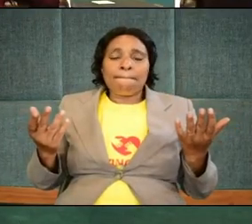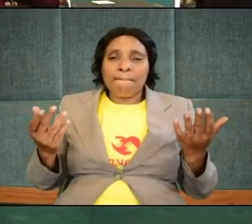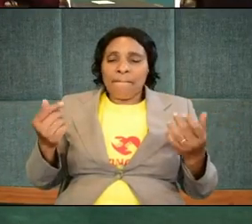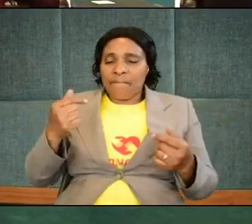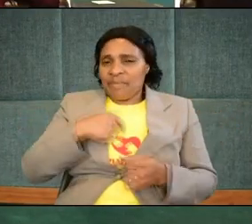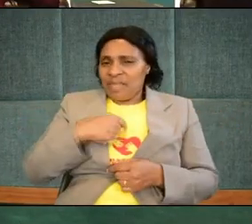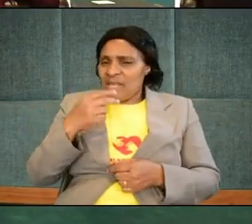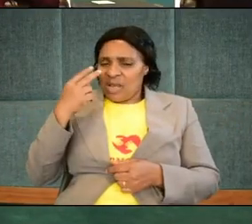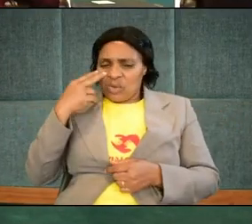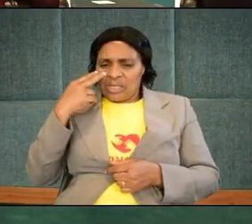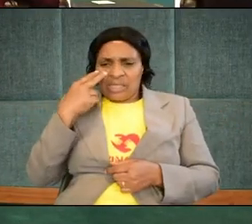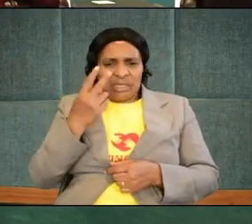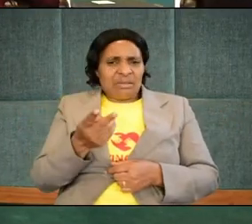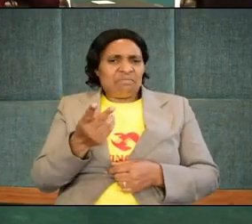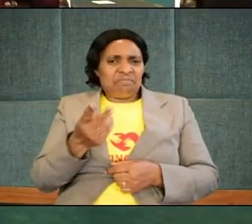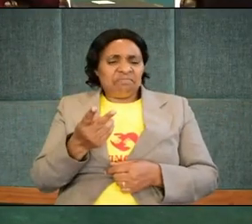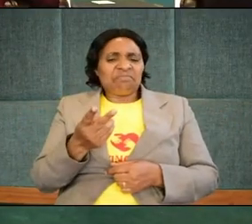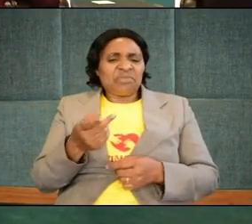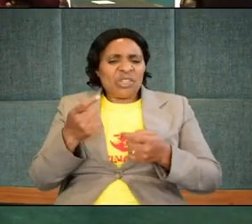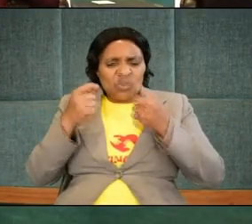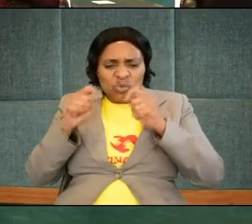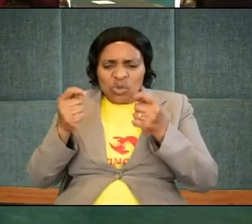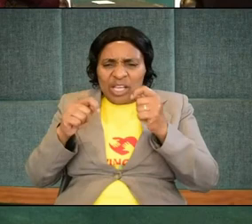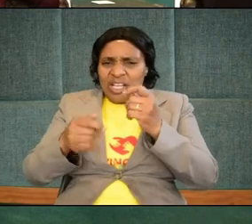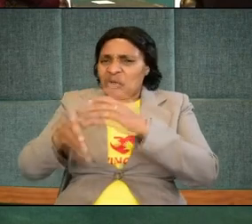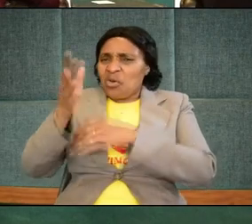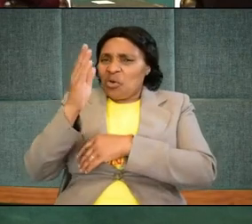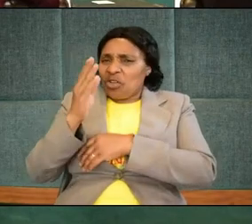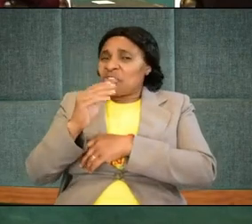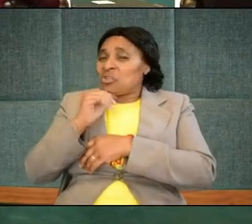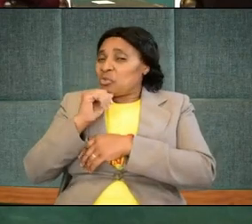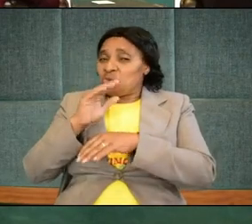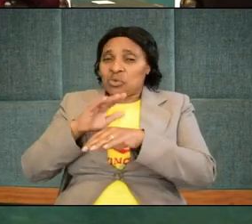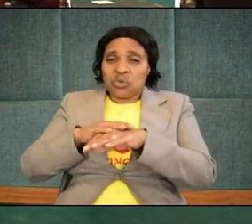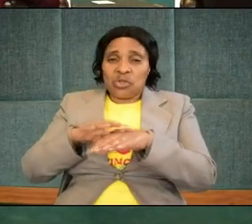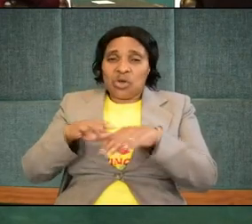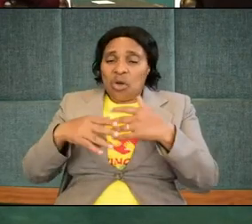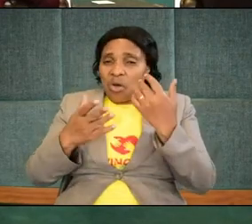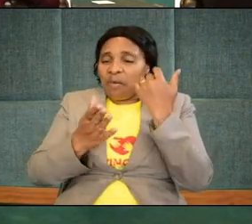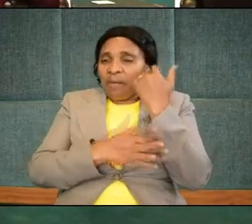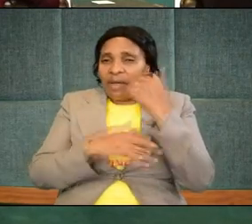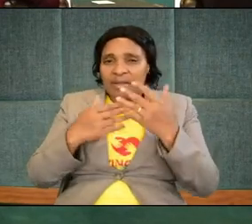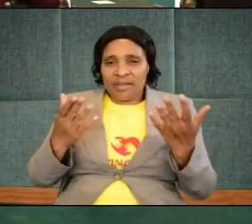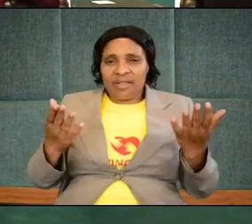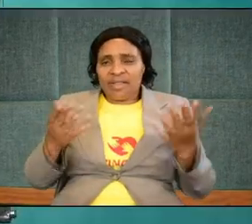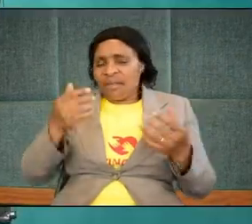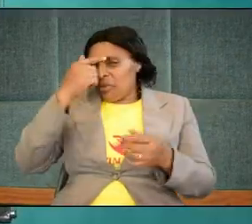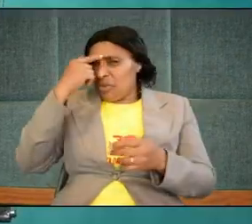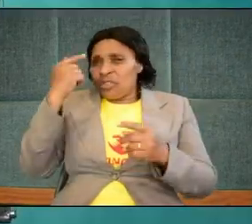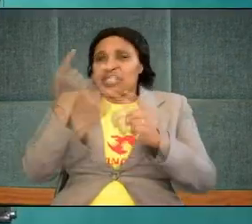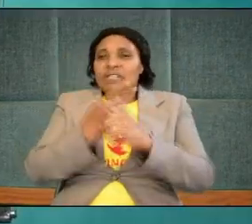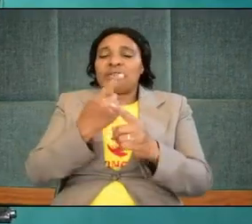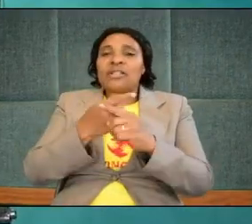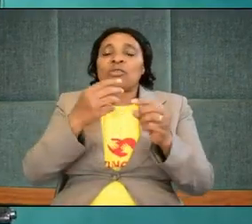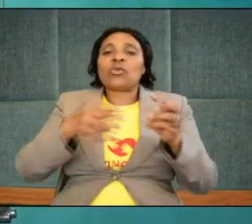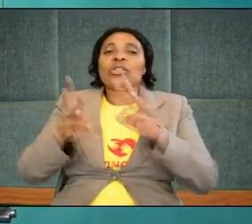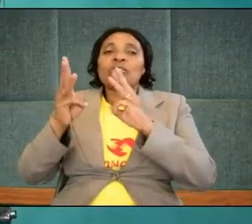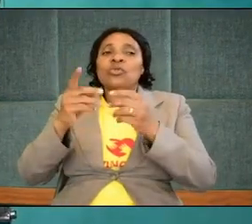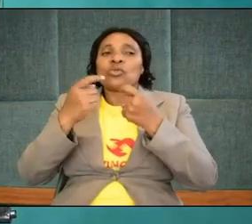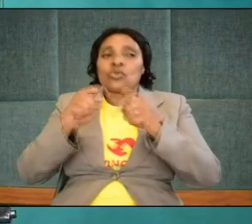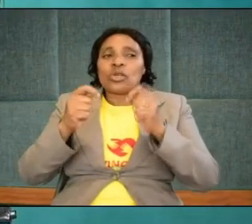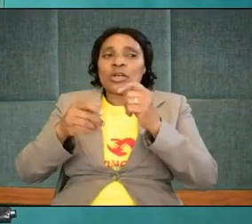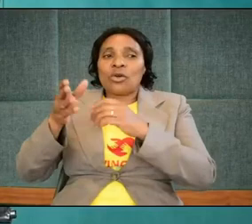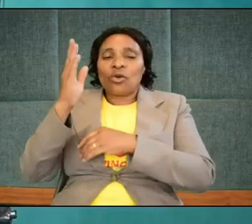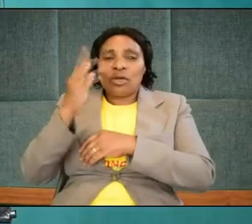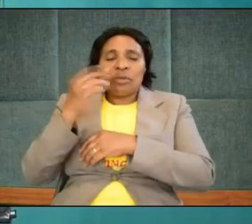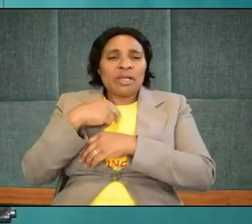I would see it that testing God is neither a good nor a bad thing, because there are different ways to test God. And